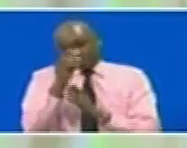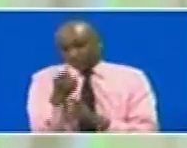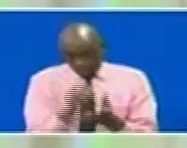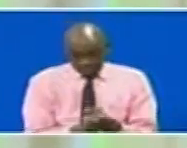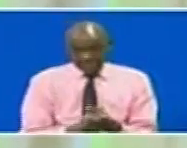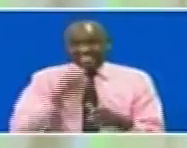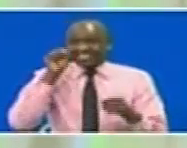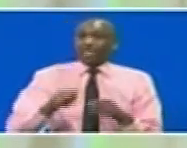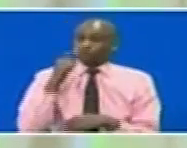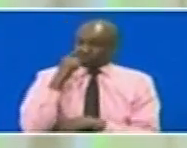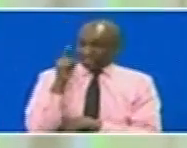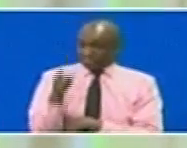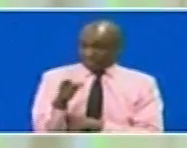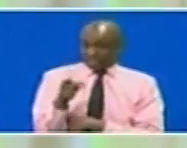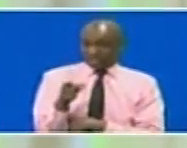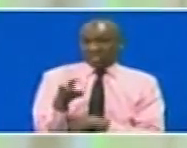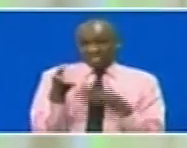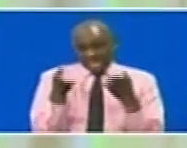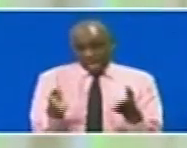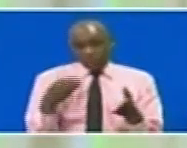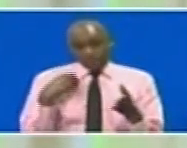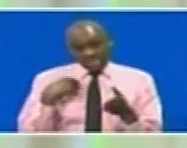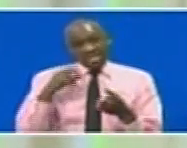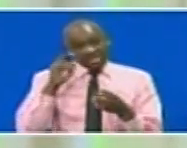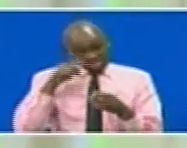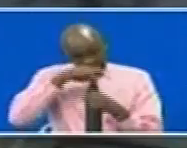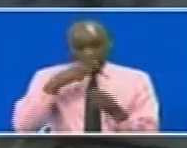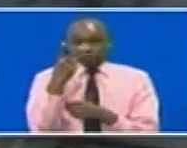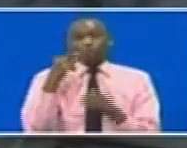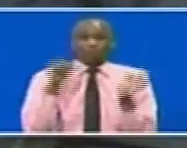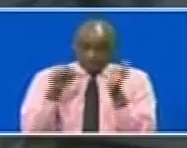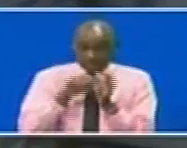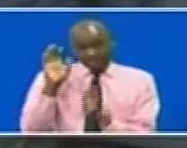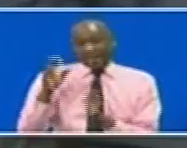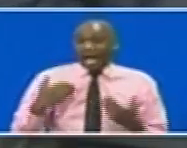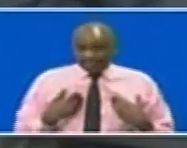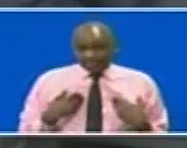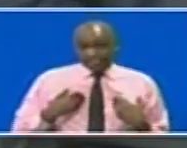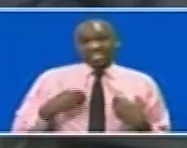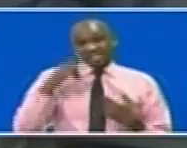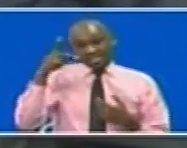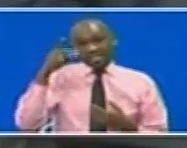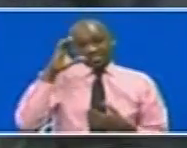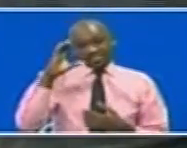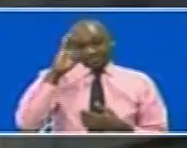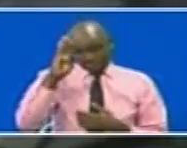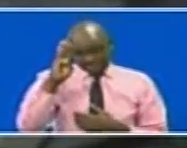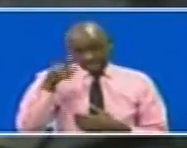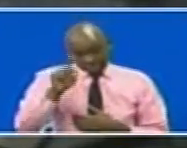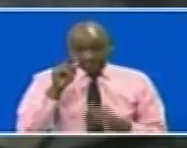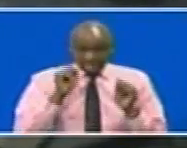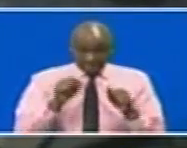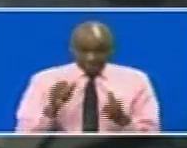South Sudan, for the first time, really came round two of their own problems, and KCB again was able